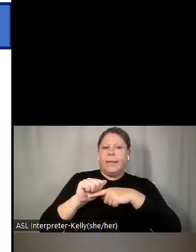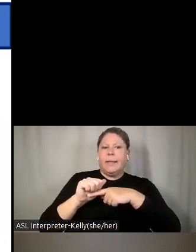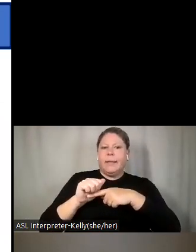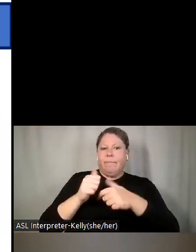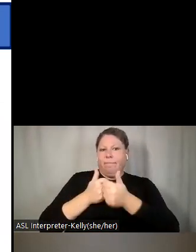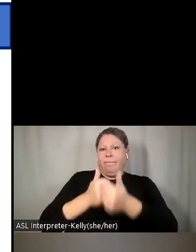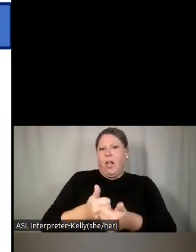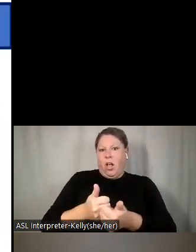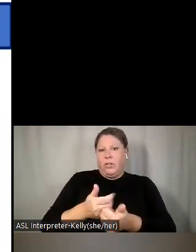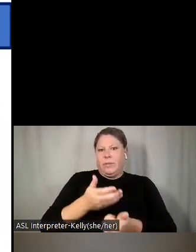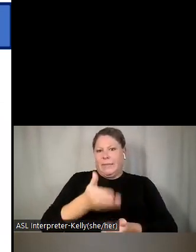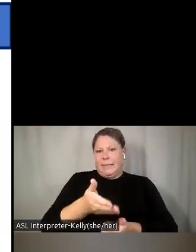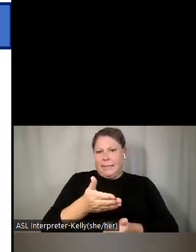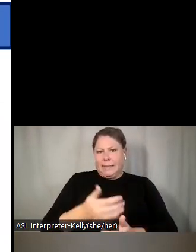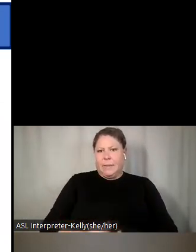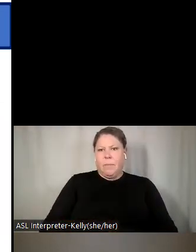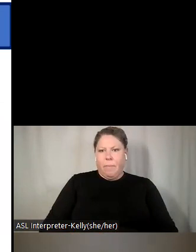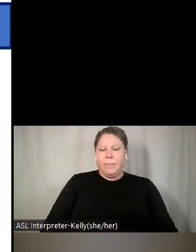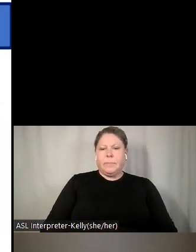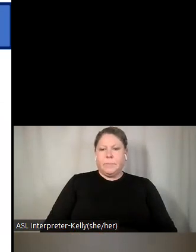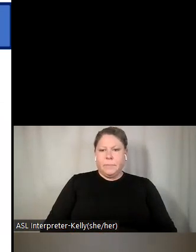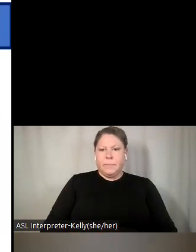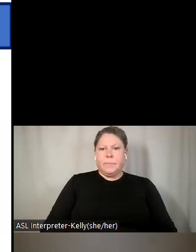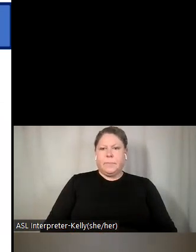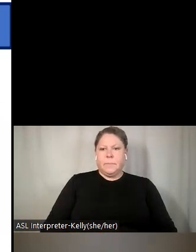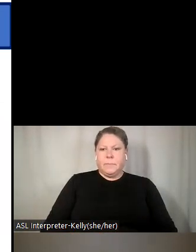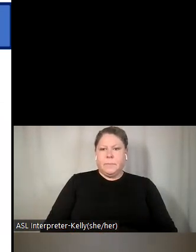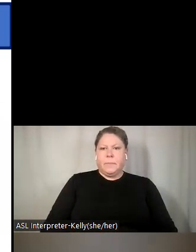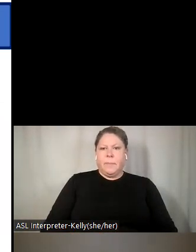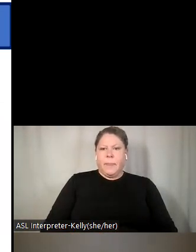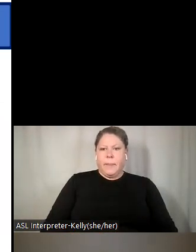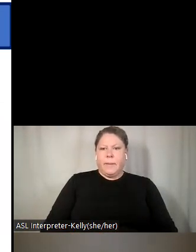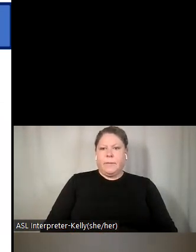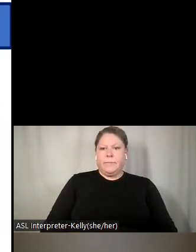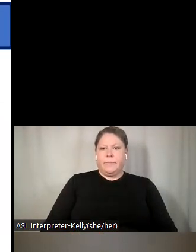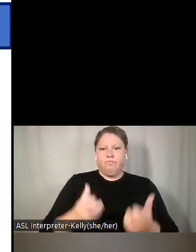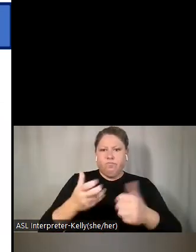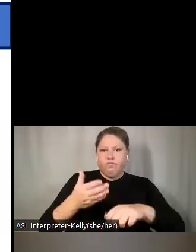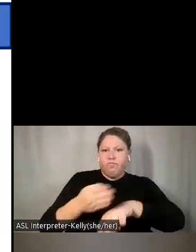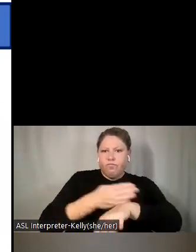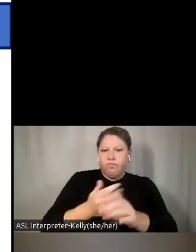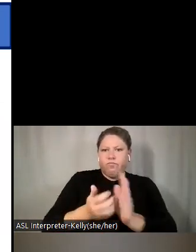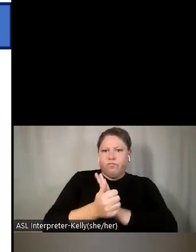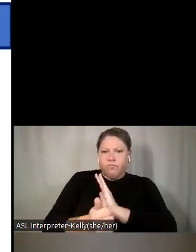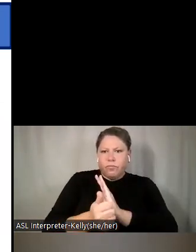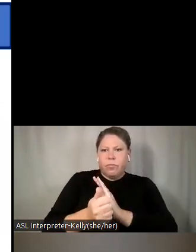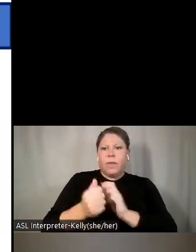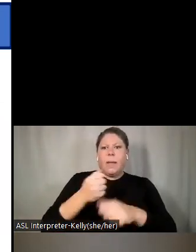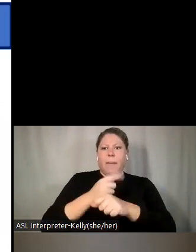problem solving capacity and start to instill lean principles, management, and